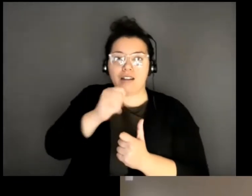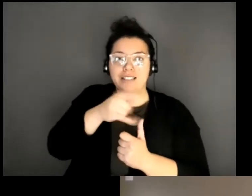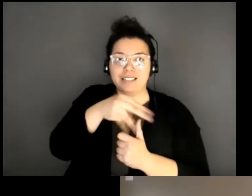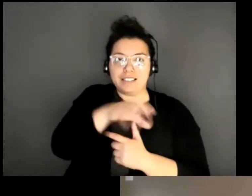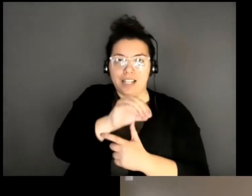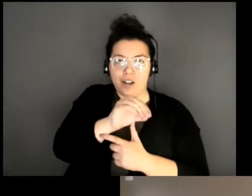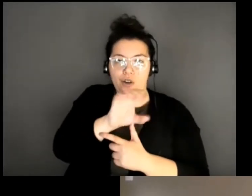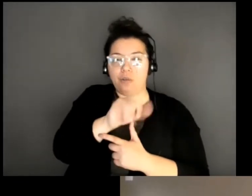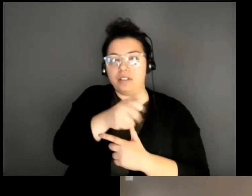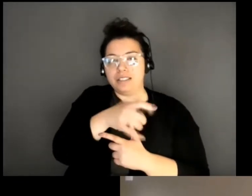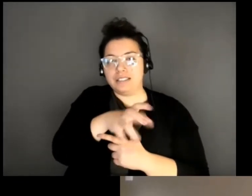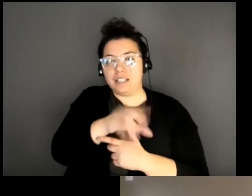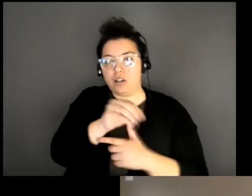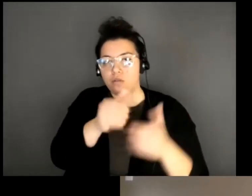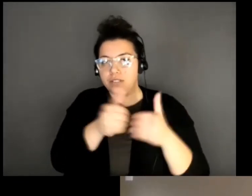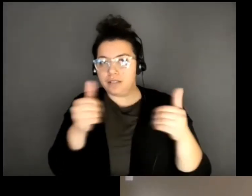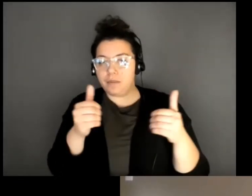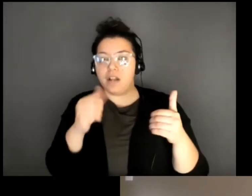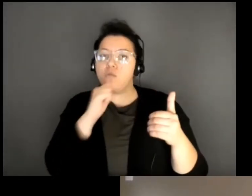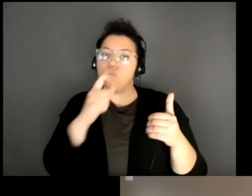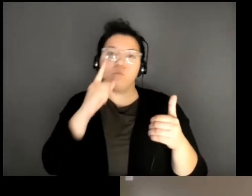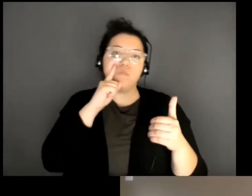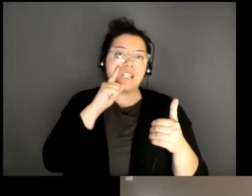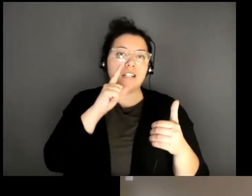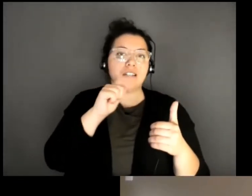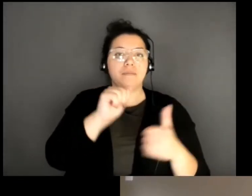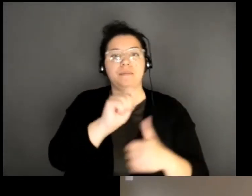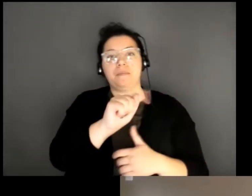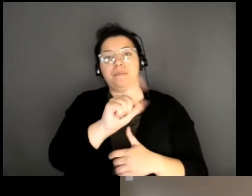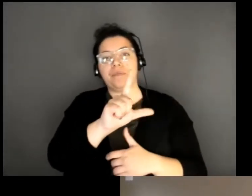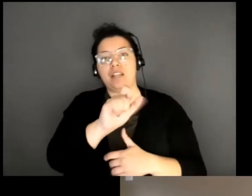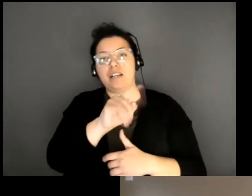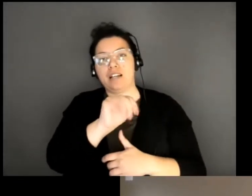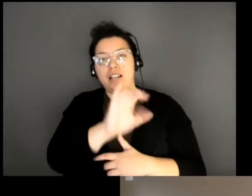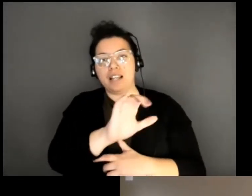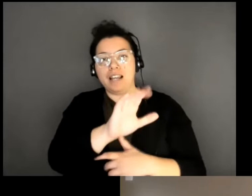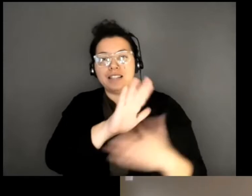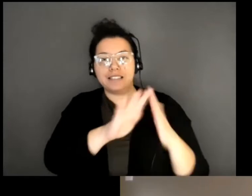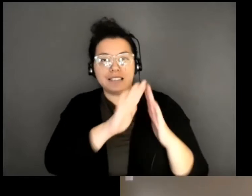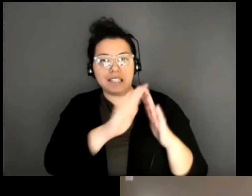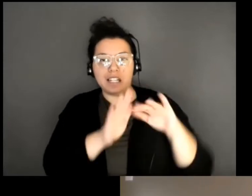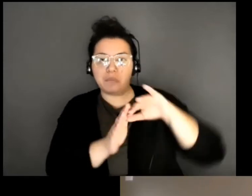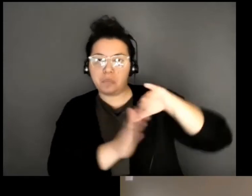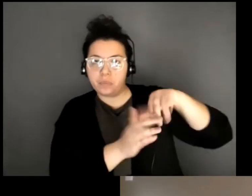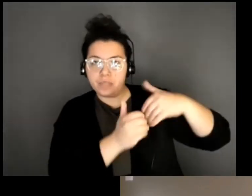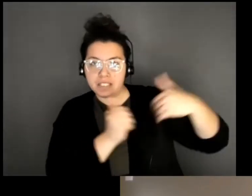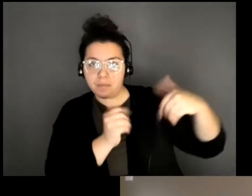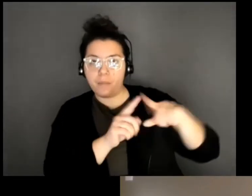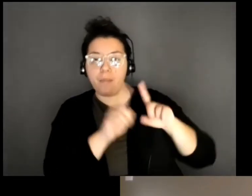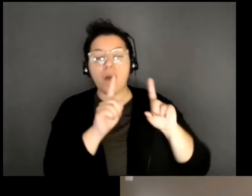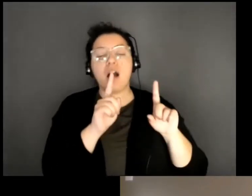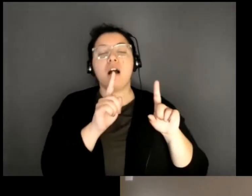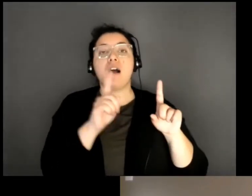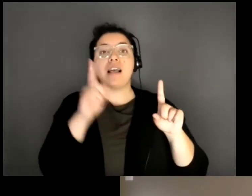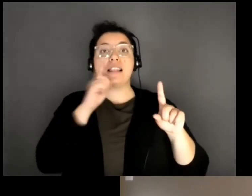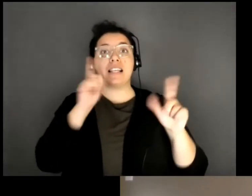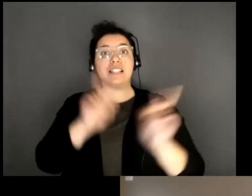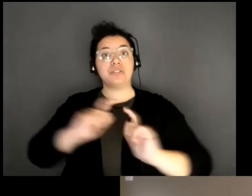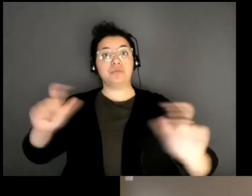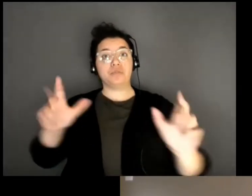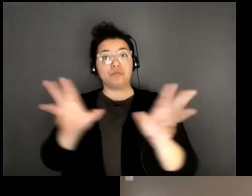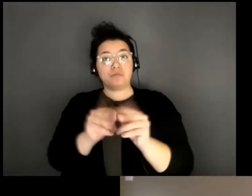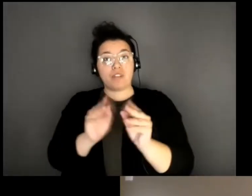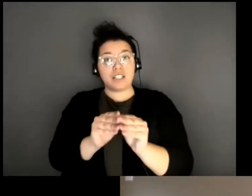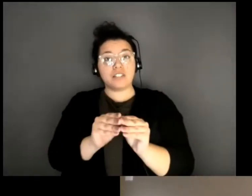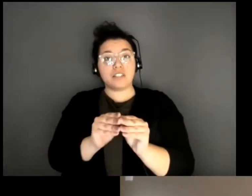of take out Atlantic City and those types of hotels, but you think about large convention and meeting hotels,